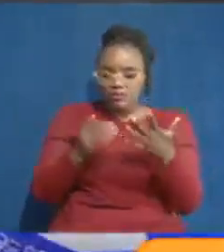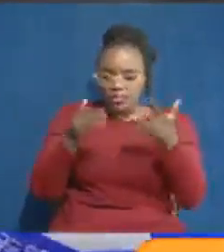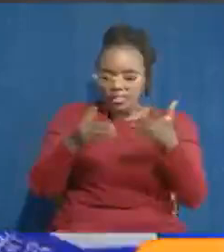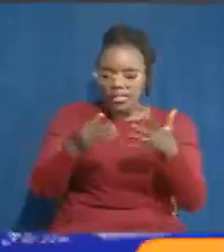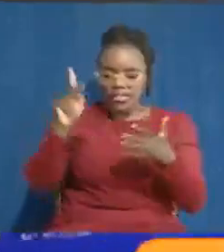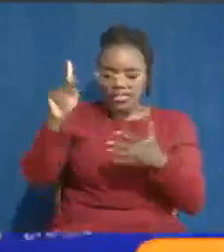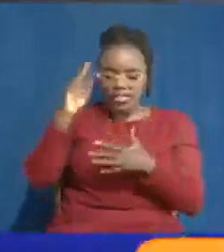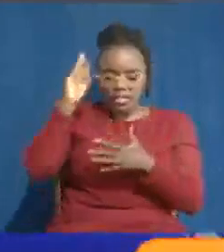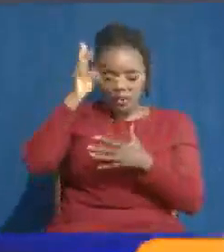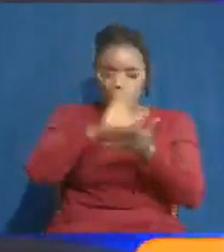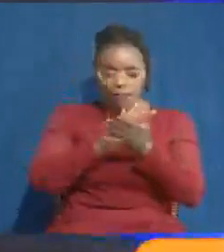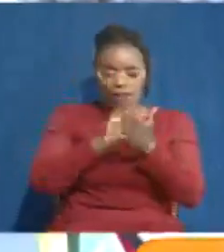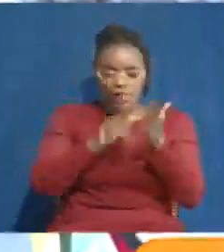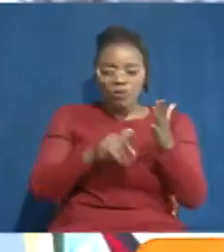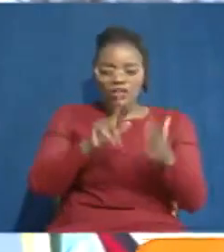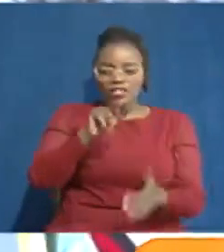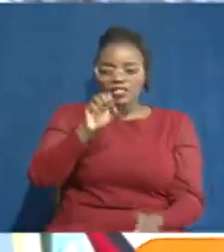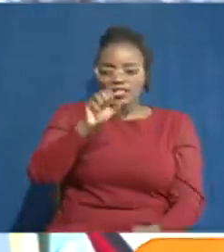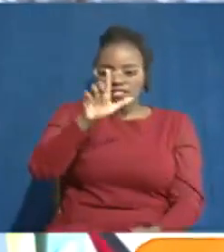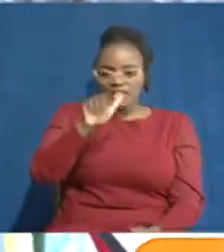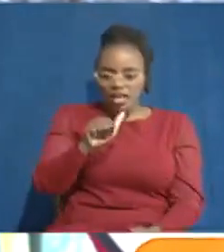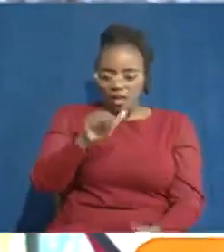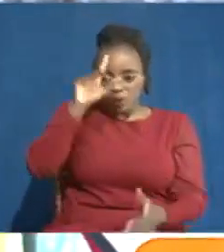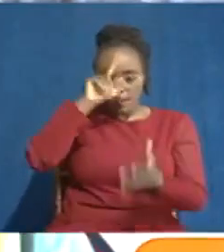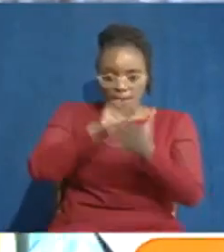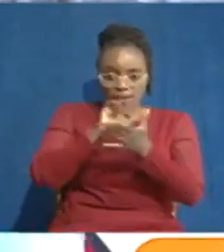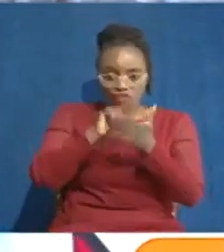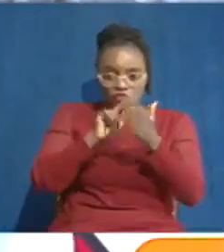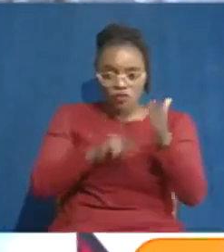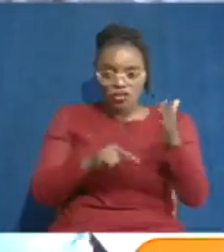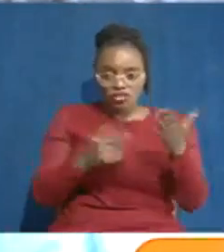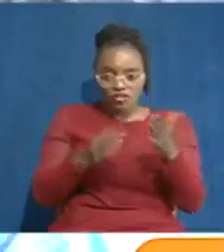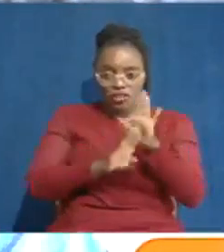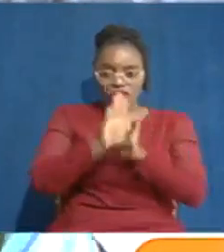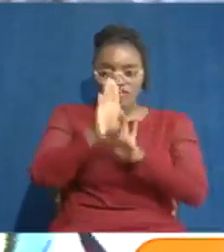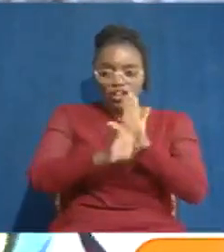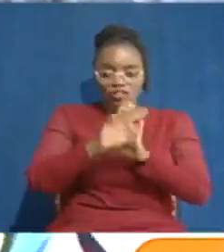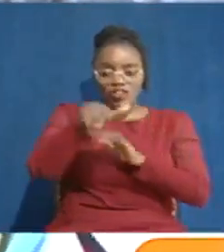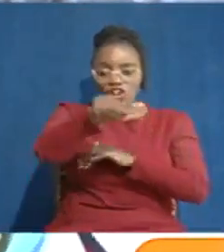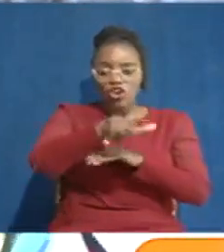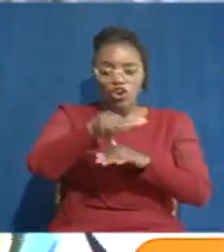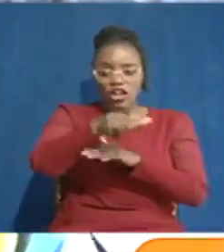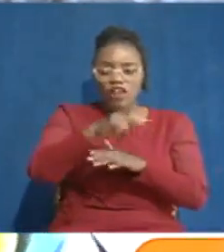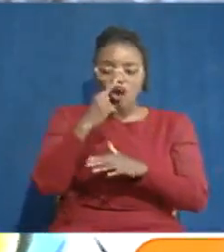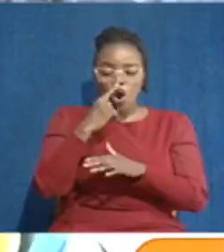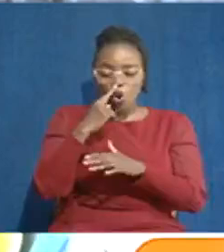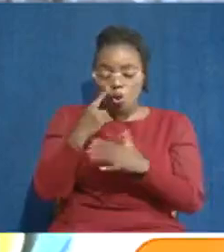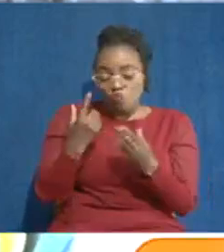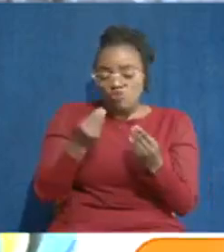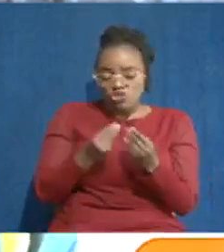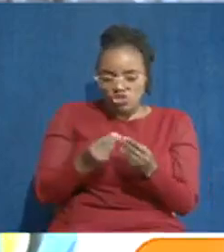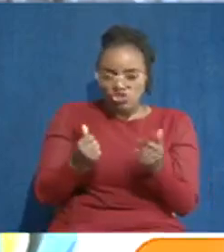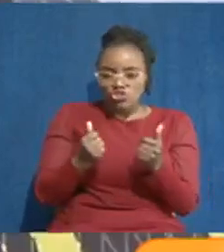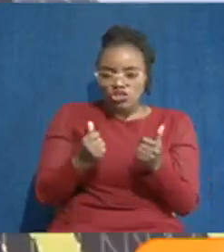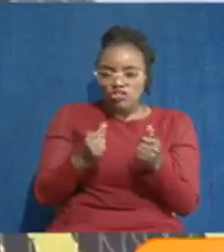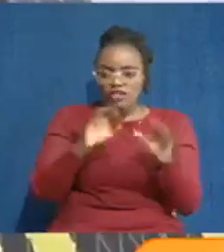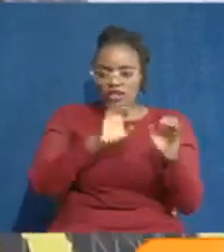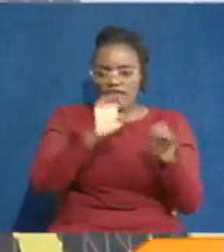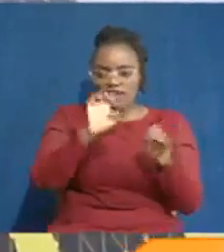here in Kenya, we are going to become the Tesla, because we believe in developing localized homegrown solutions in